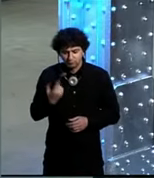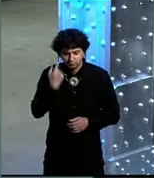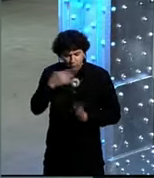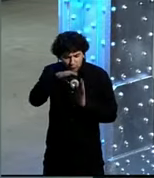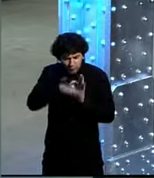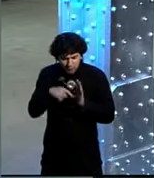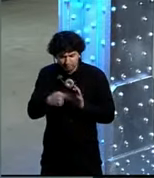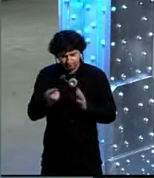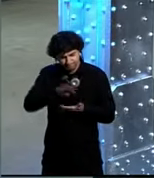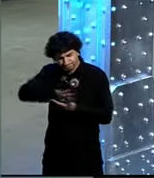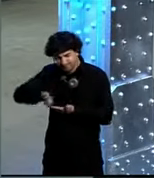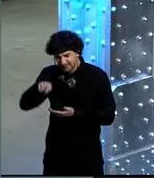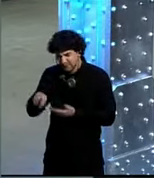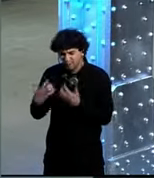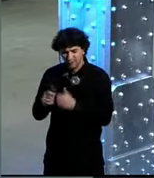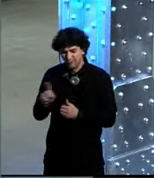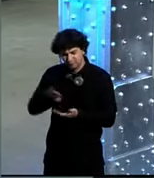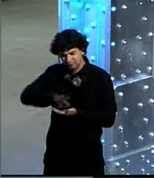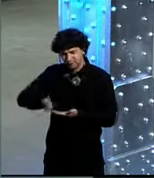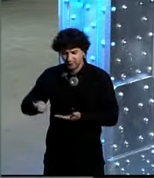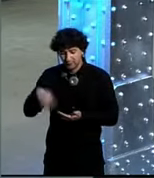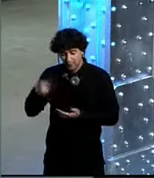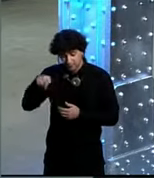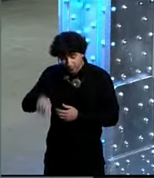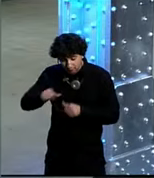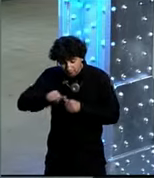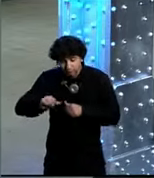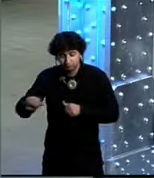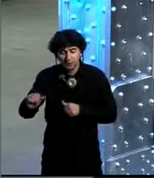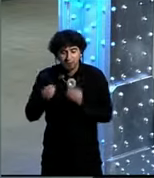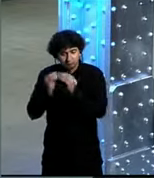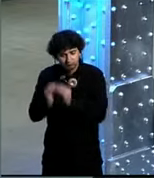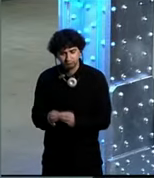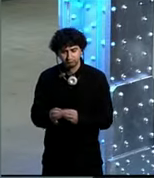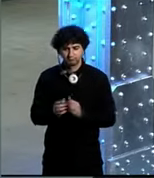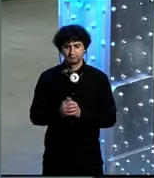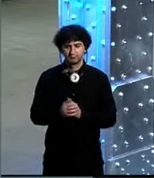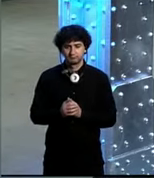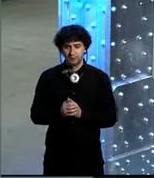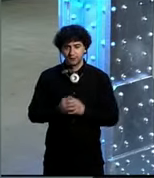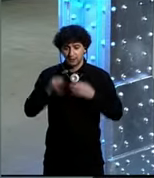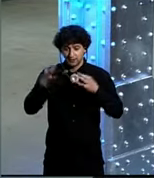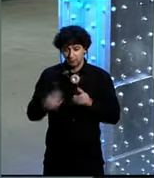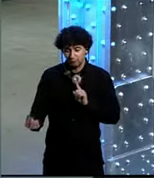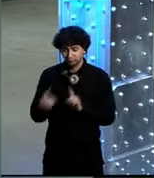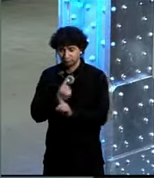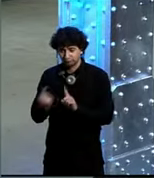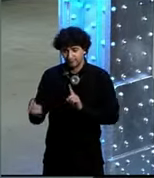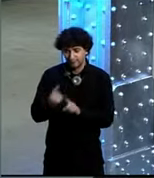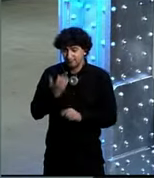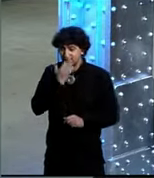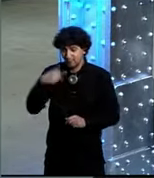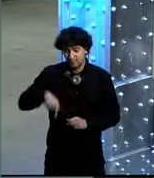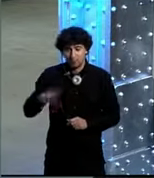not to work and move on from there. Fail fast forward, but a little bit more positive. But in order to